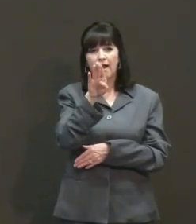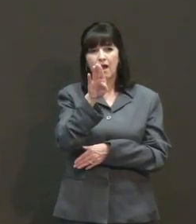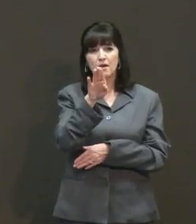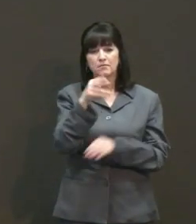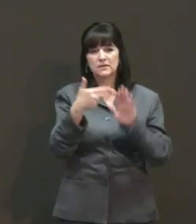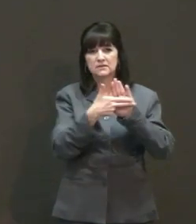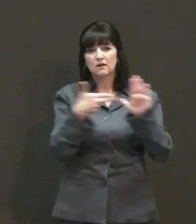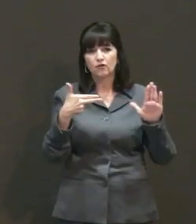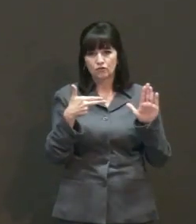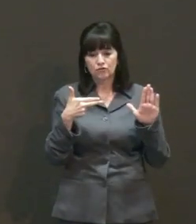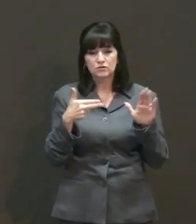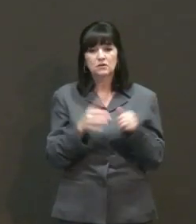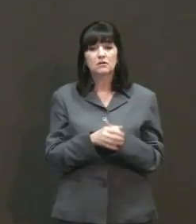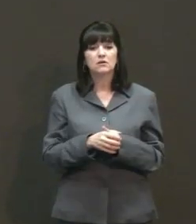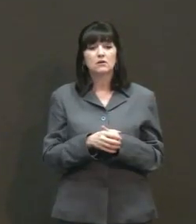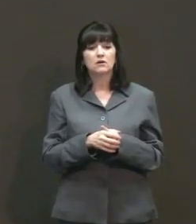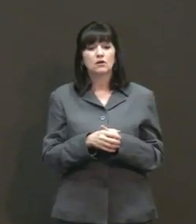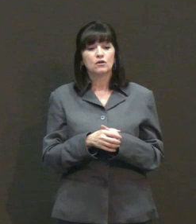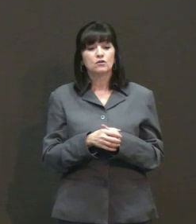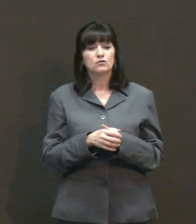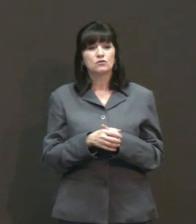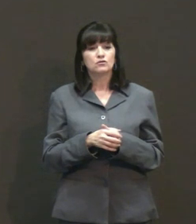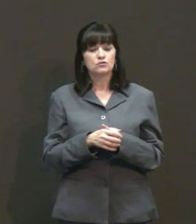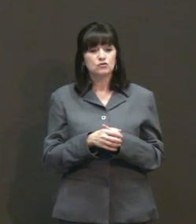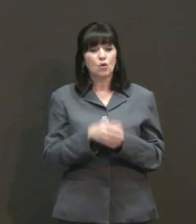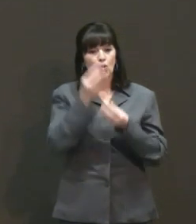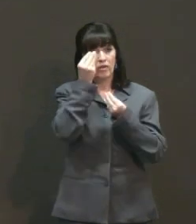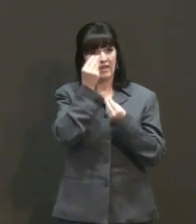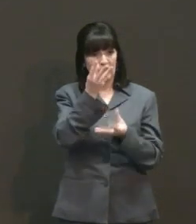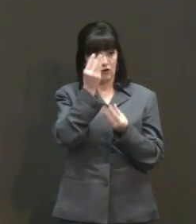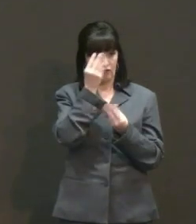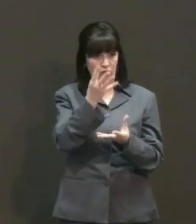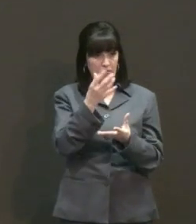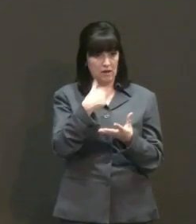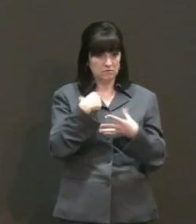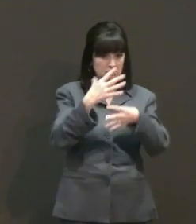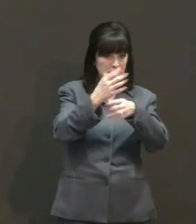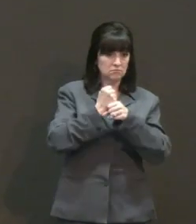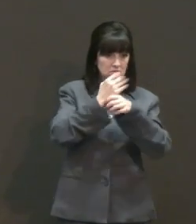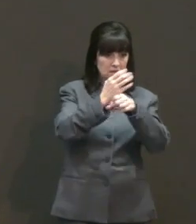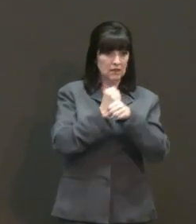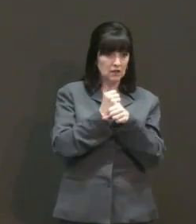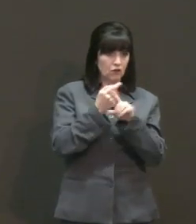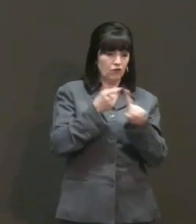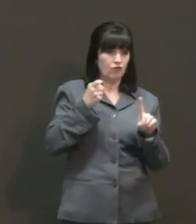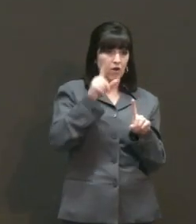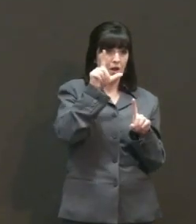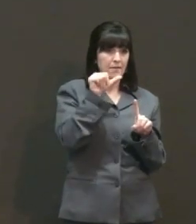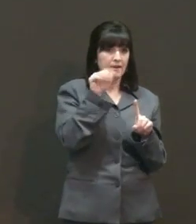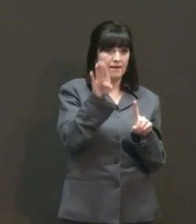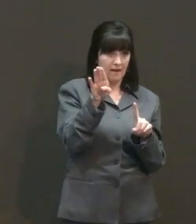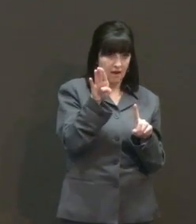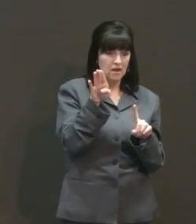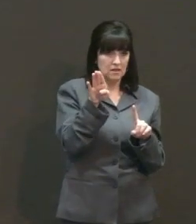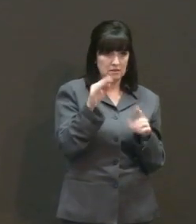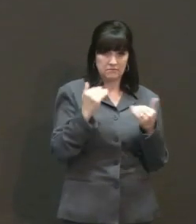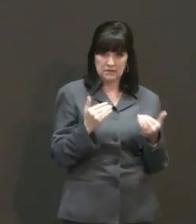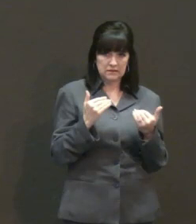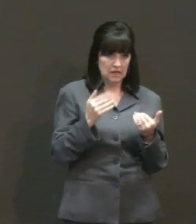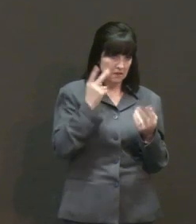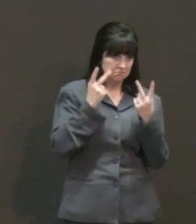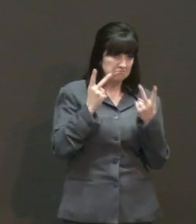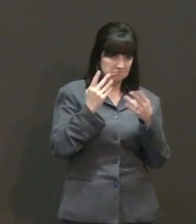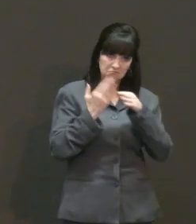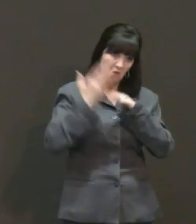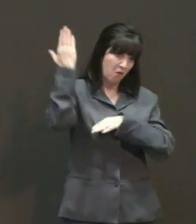And so the laboratory, the information that's coming in from the laboratories, which is, you can see now, is well over